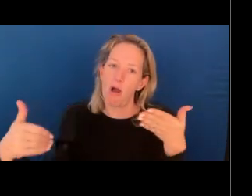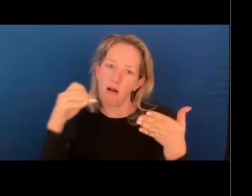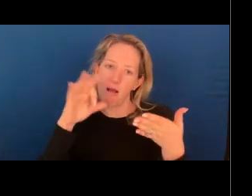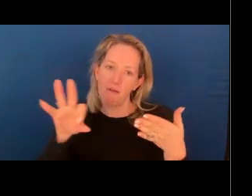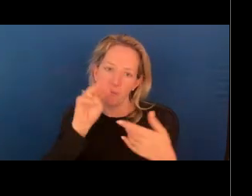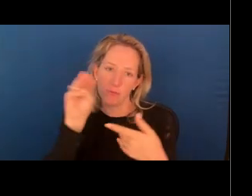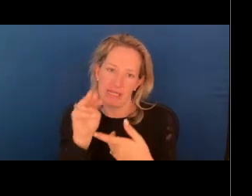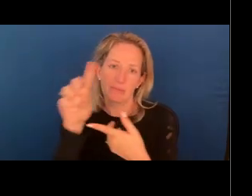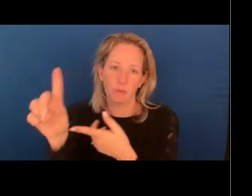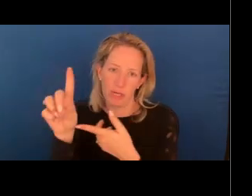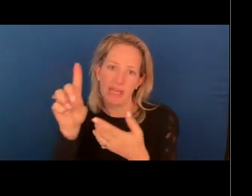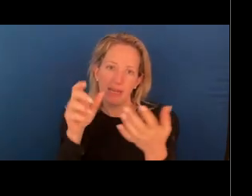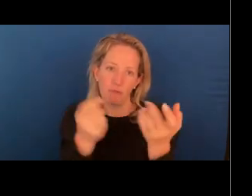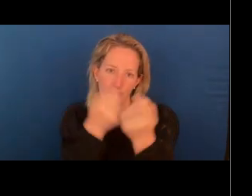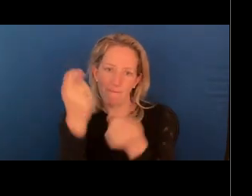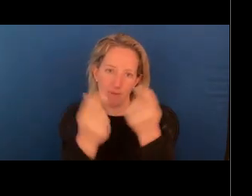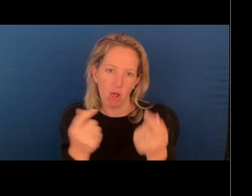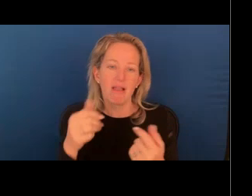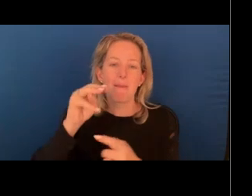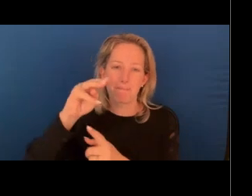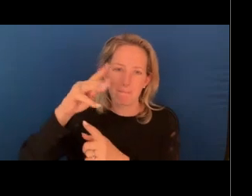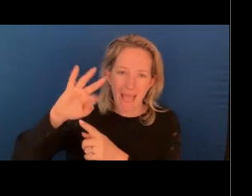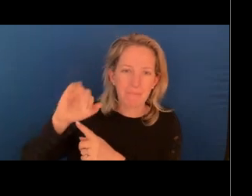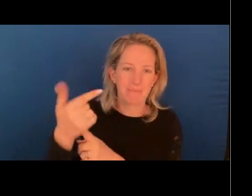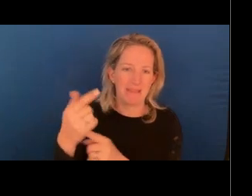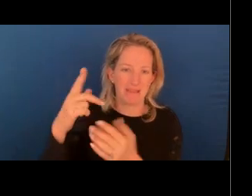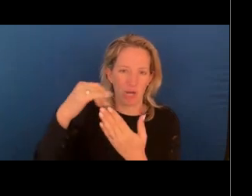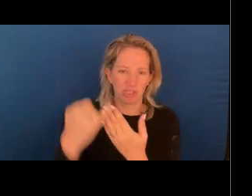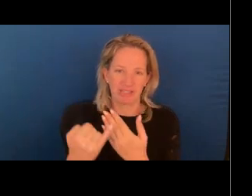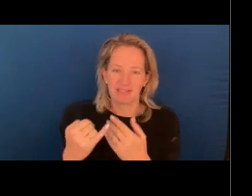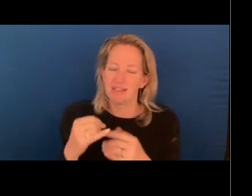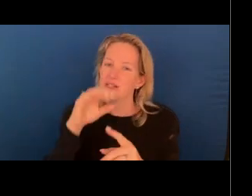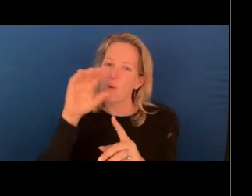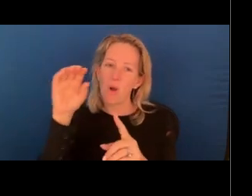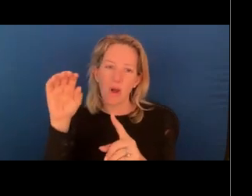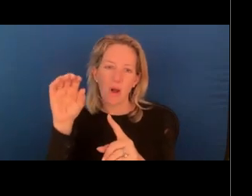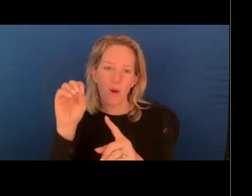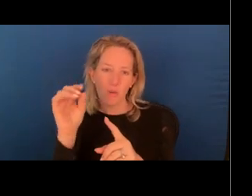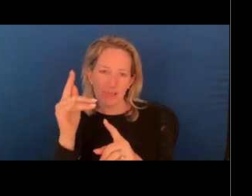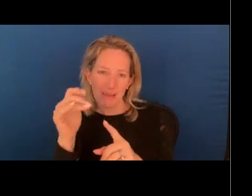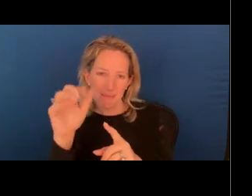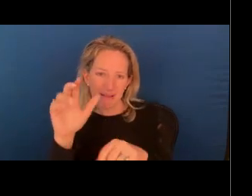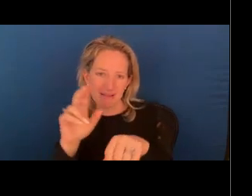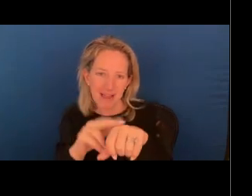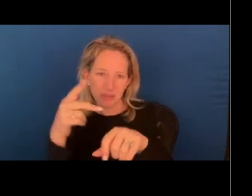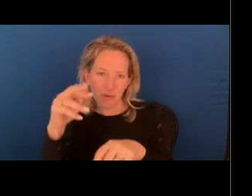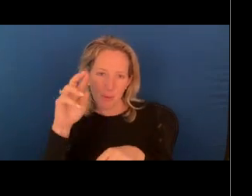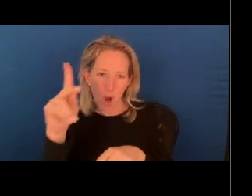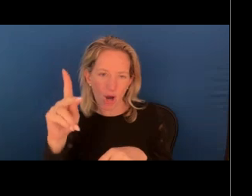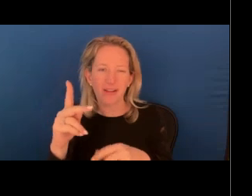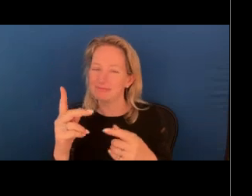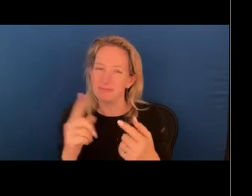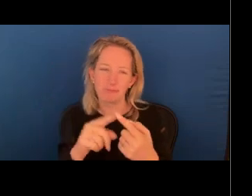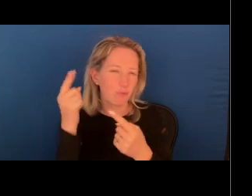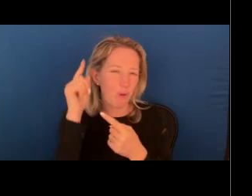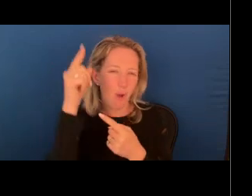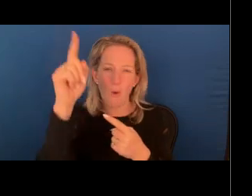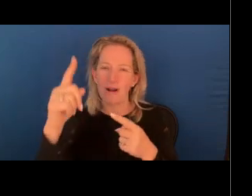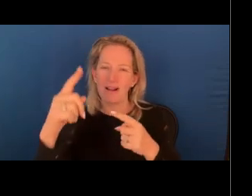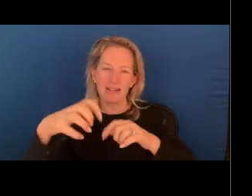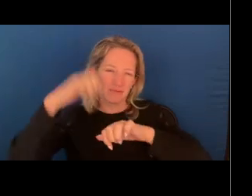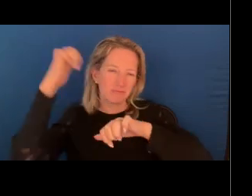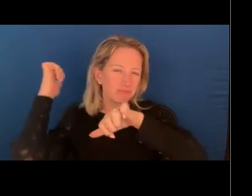mapping project. So Olympic National Park is very remote, very rugged. Another layer of that is that the majority of the